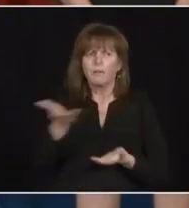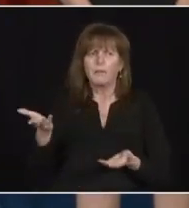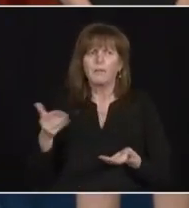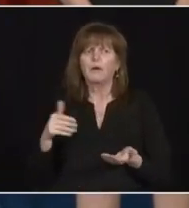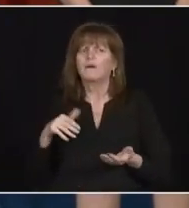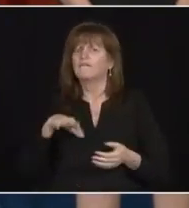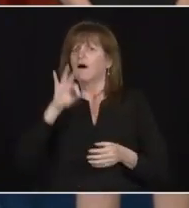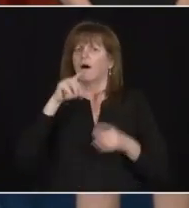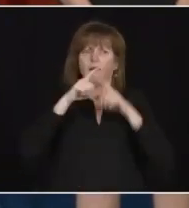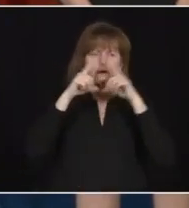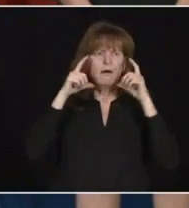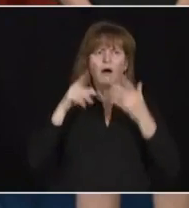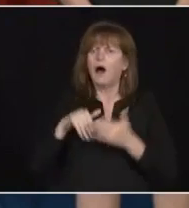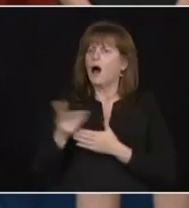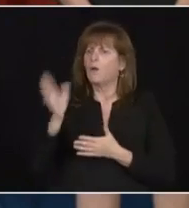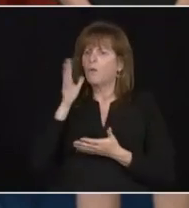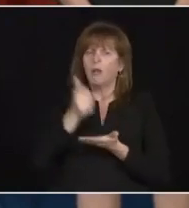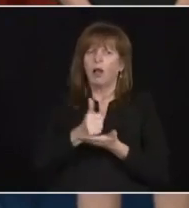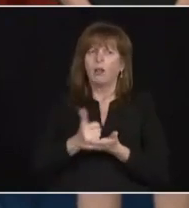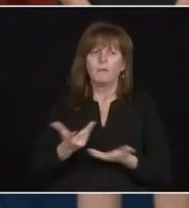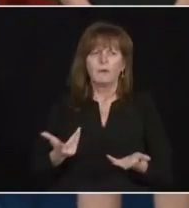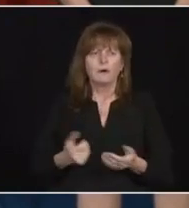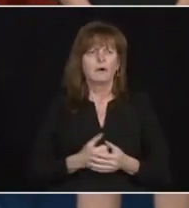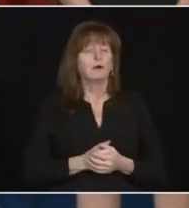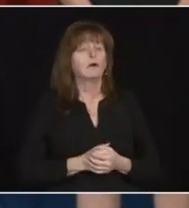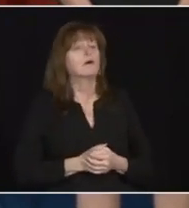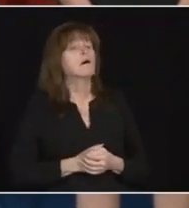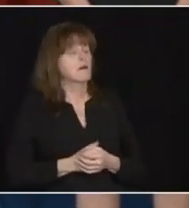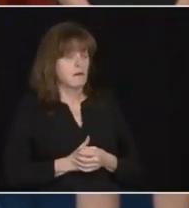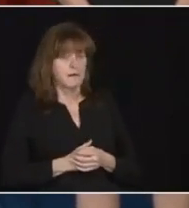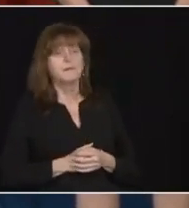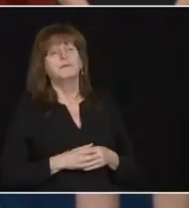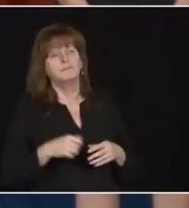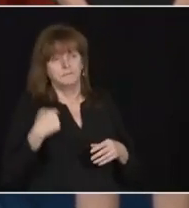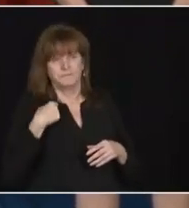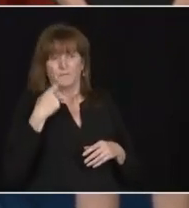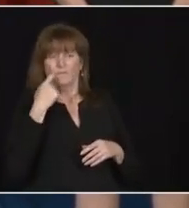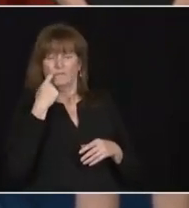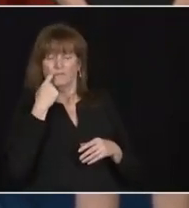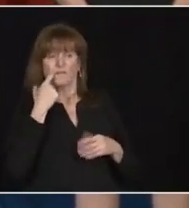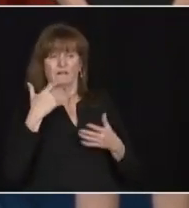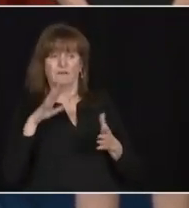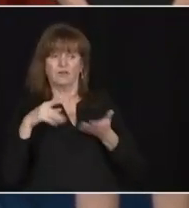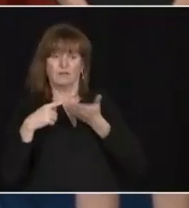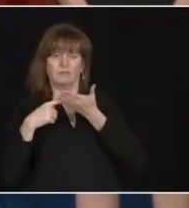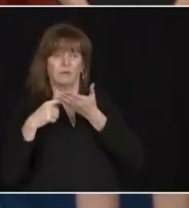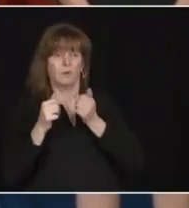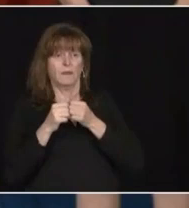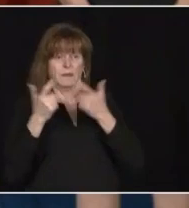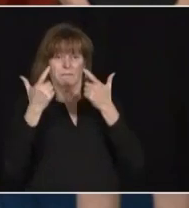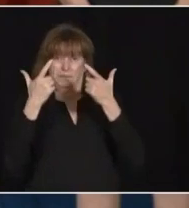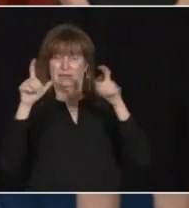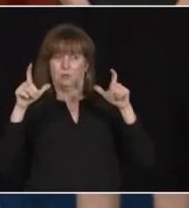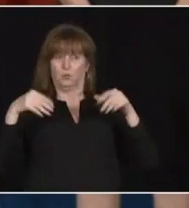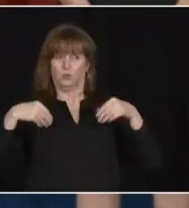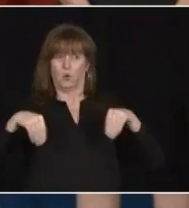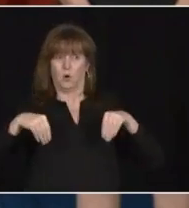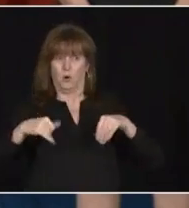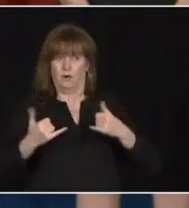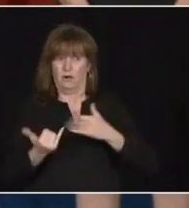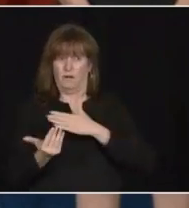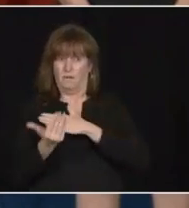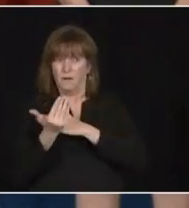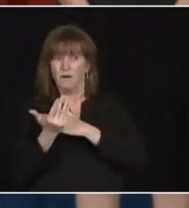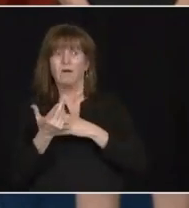was just on the phone with a couple of large retailers this morning, working with the Retail Association and other associations within the